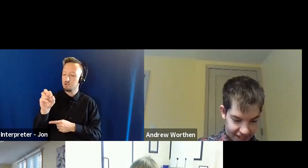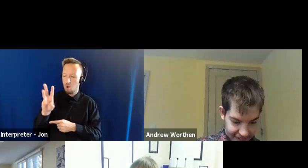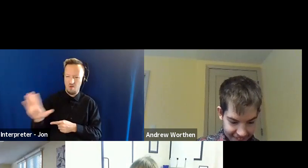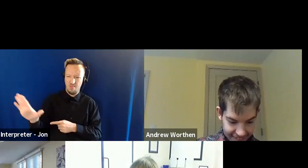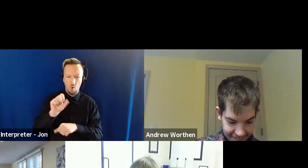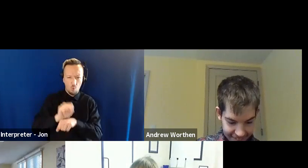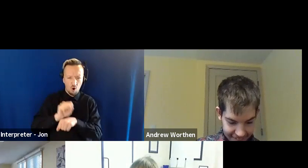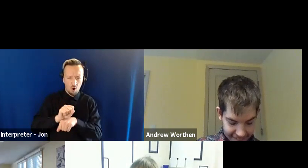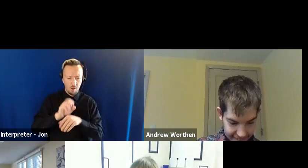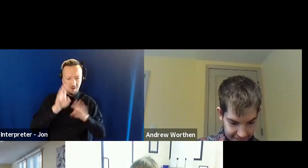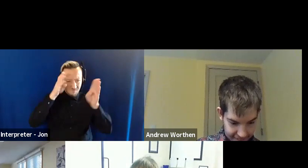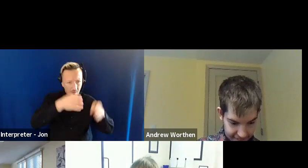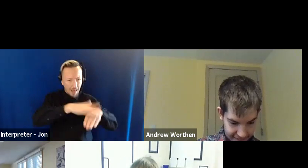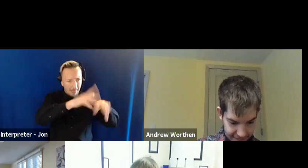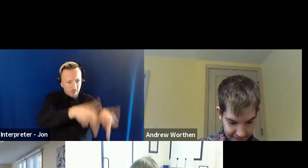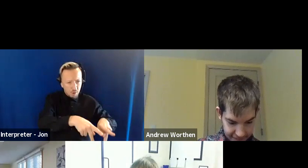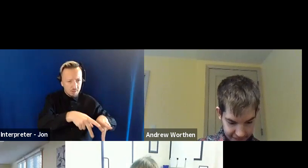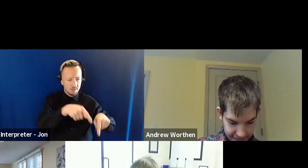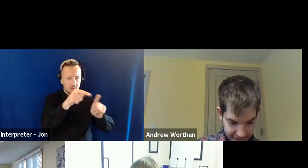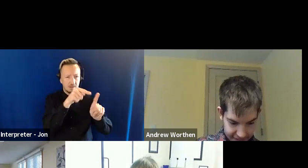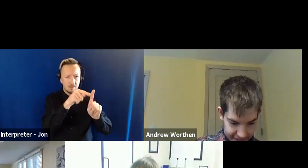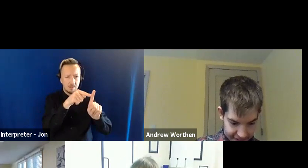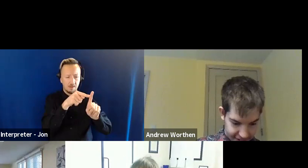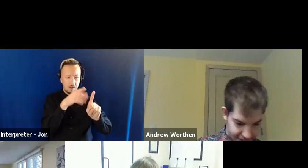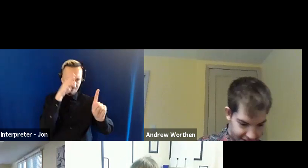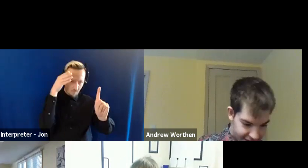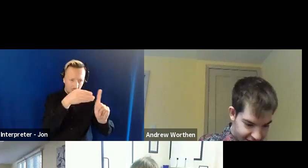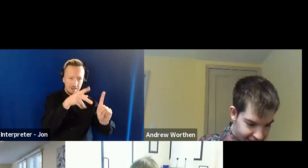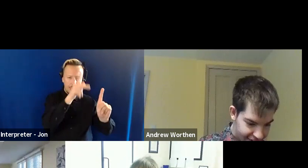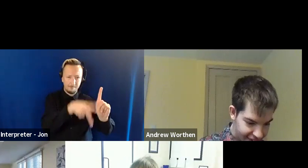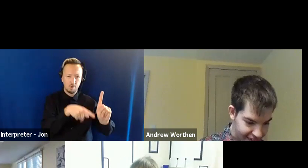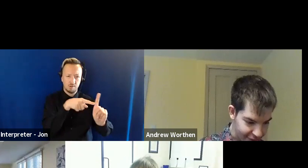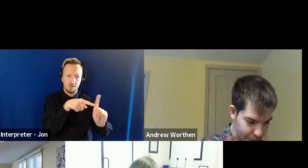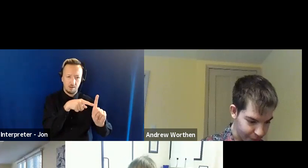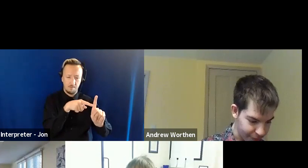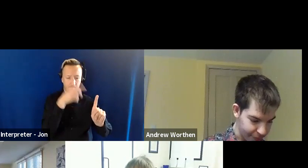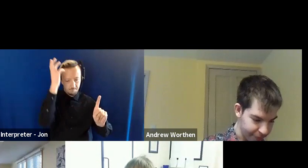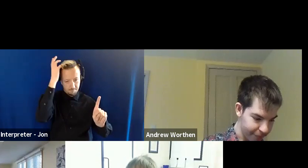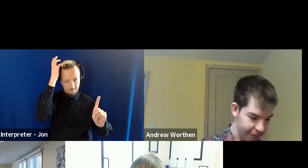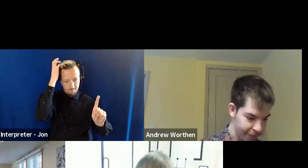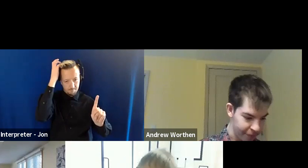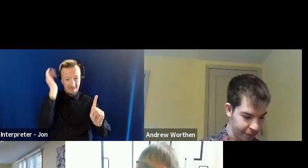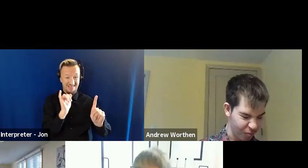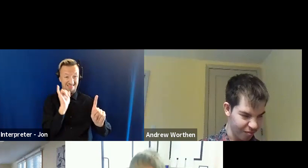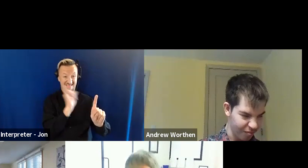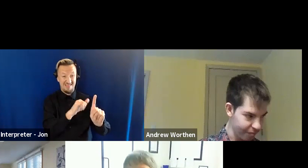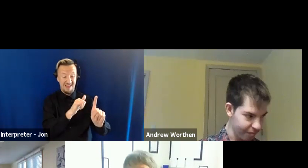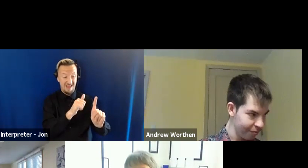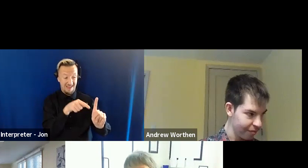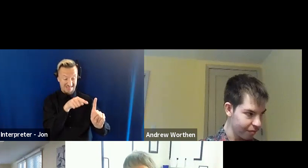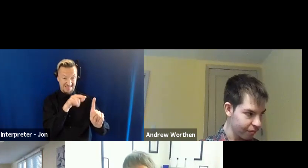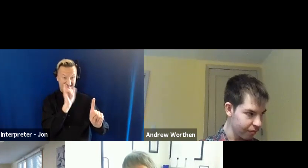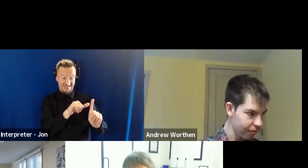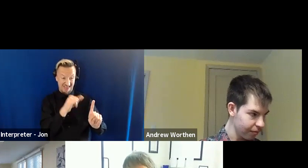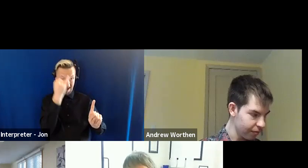that person-centered approach. And it not only began to allow us to address some of those attitudinal barriers